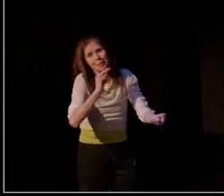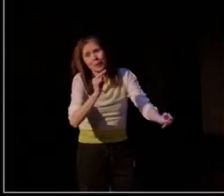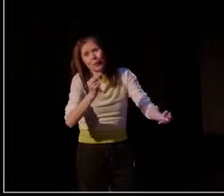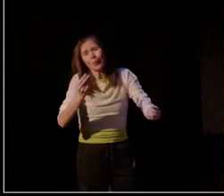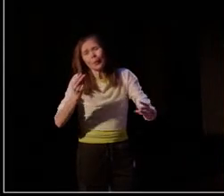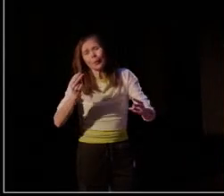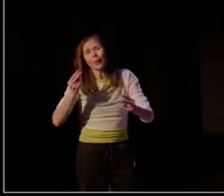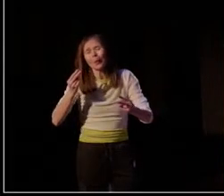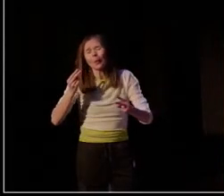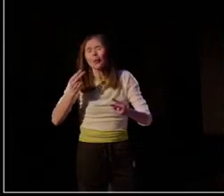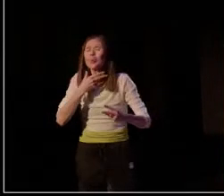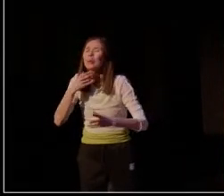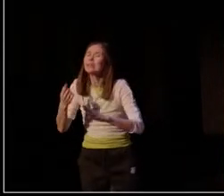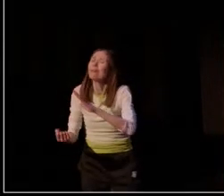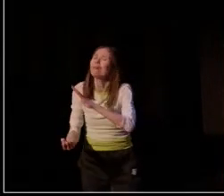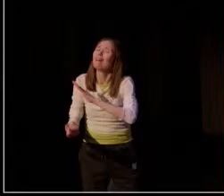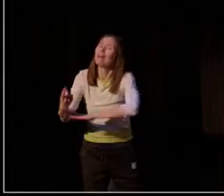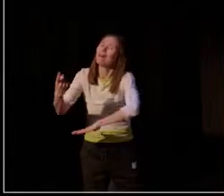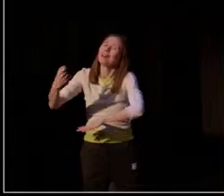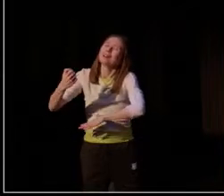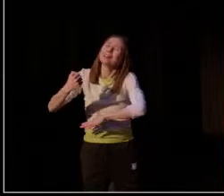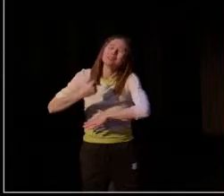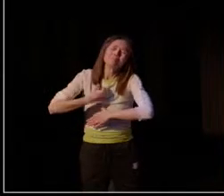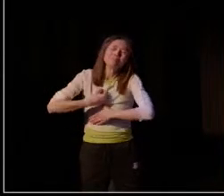and daughter as you was worthy to look upon.